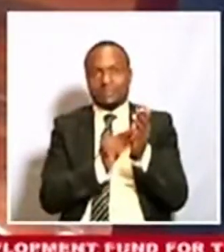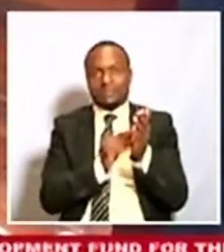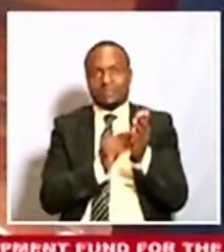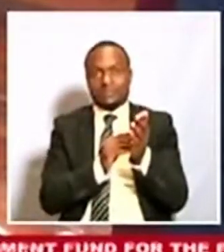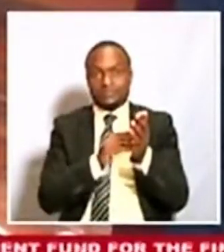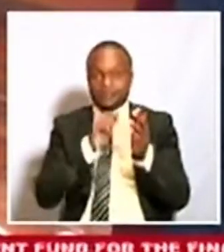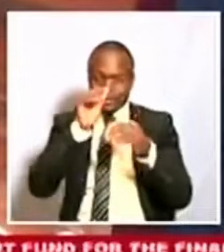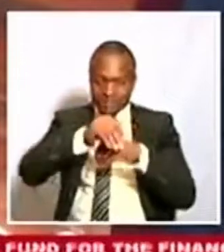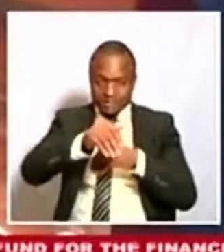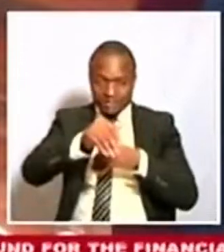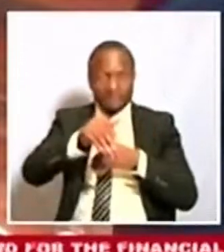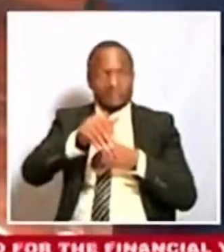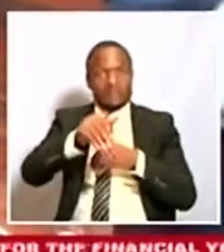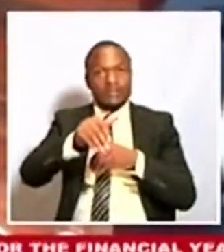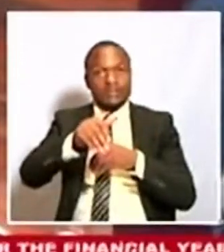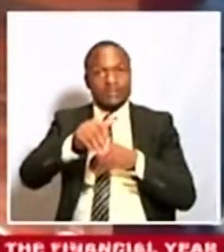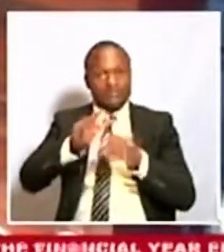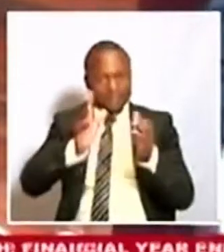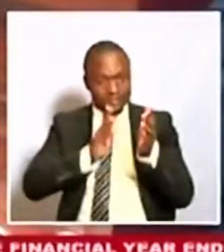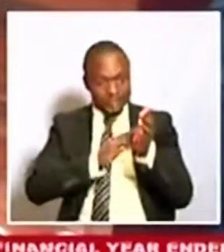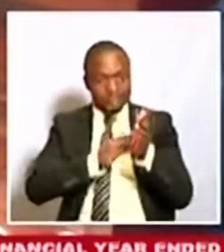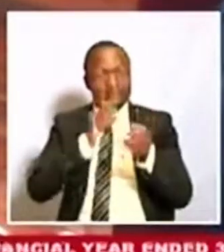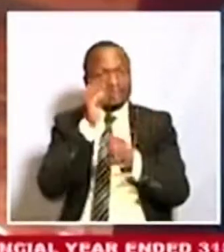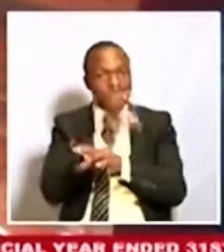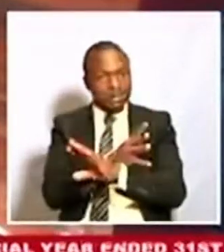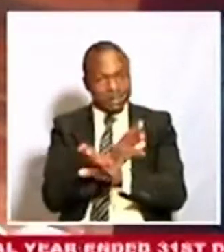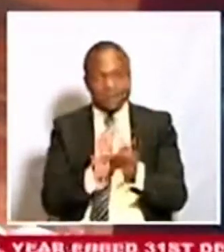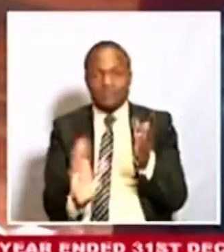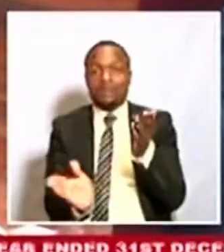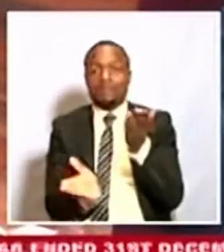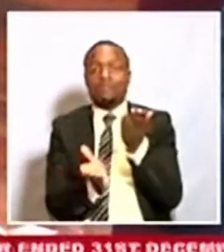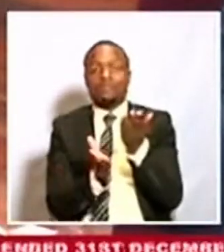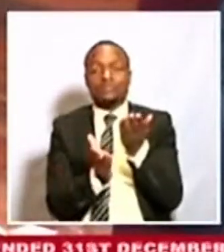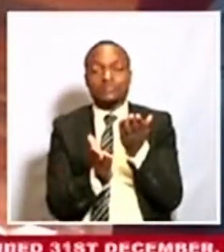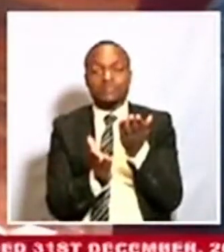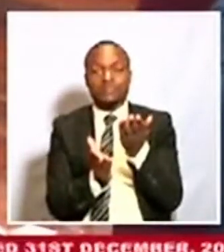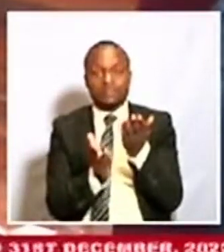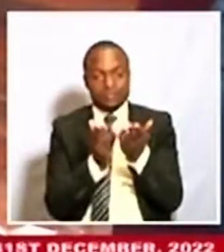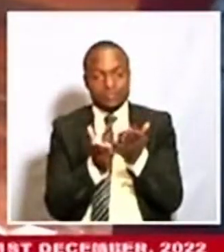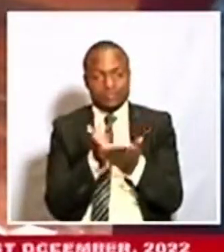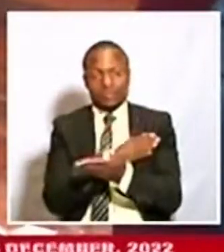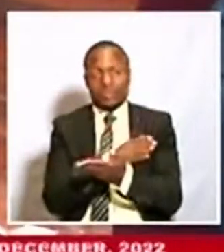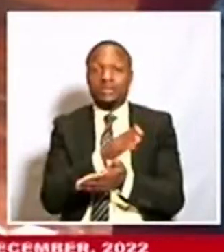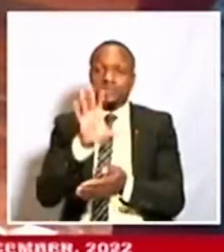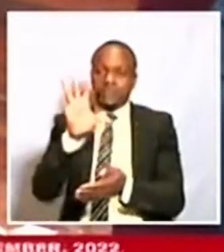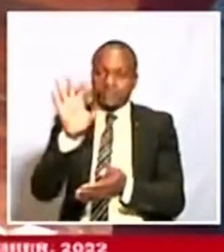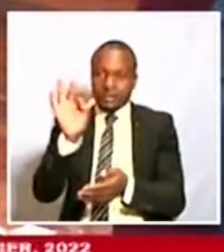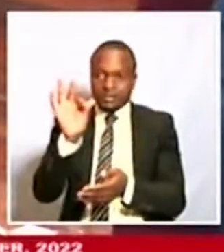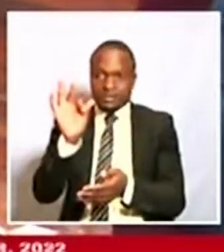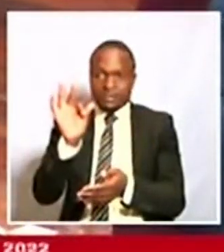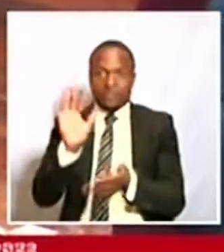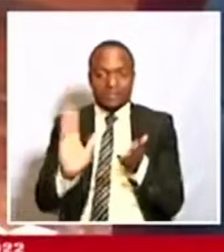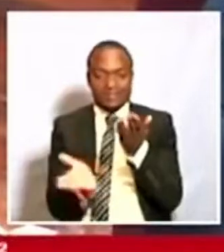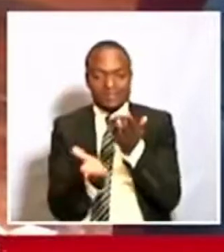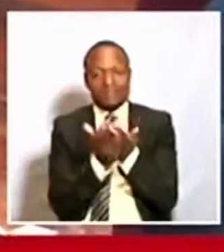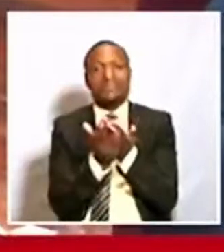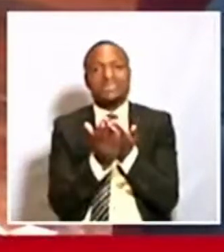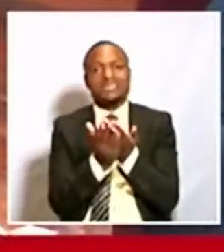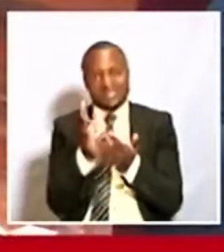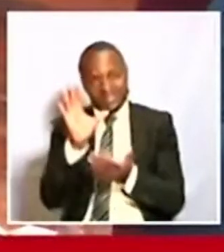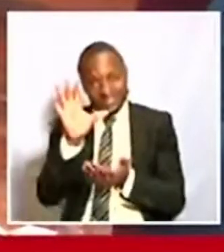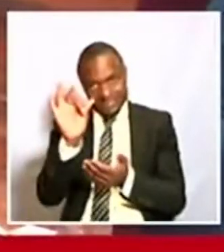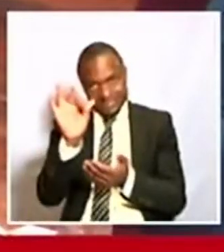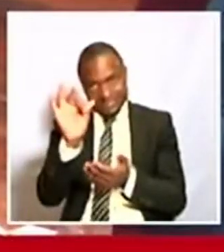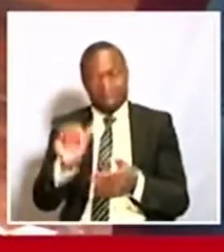are available on page, that is page 19, Appendix 19.